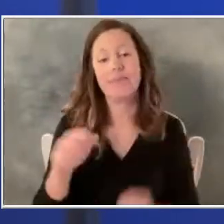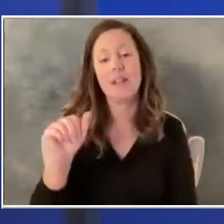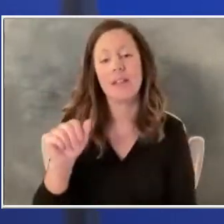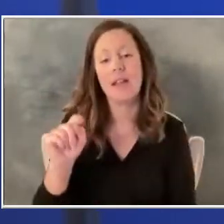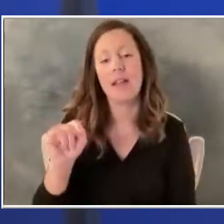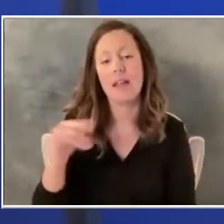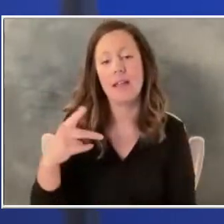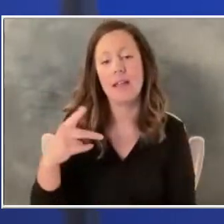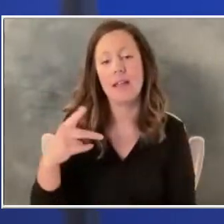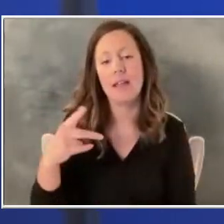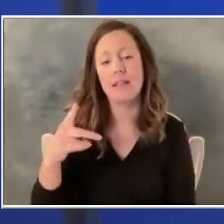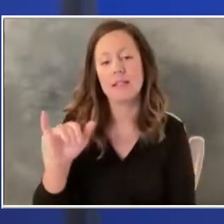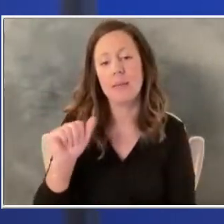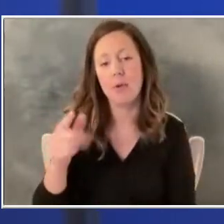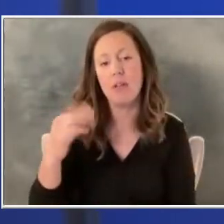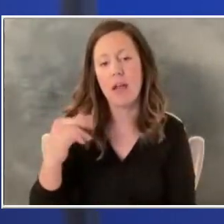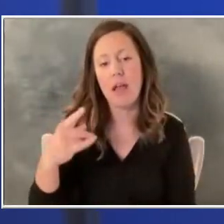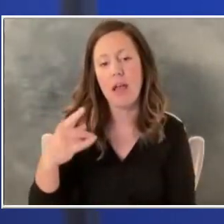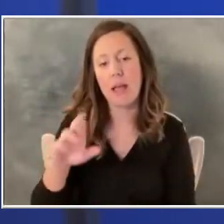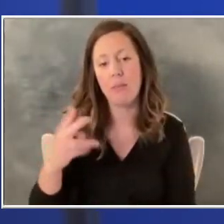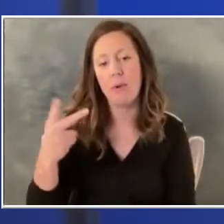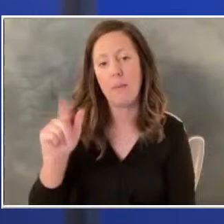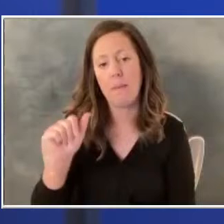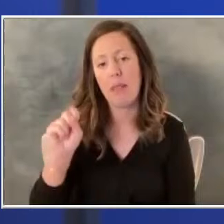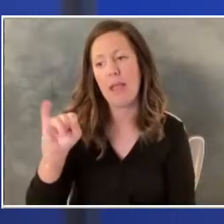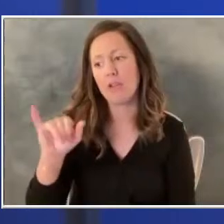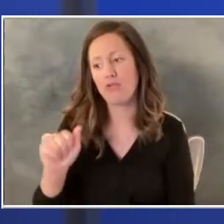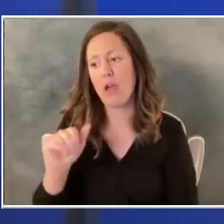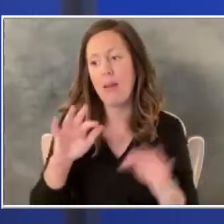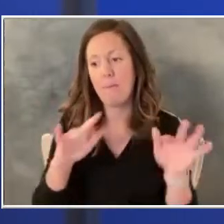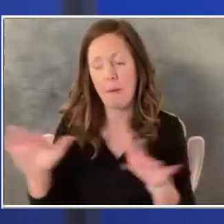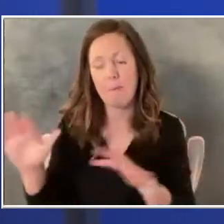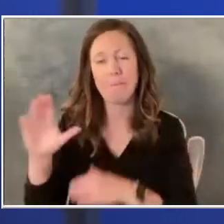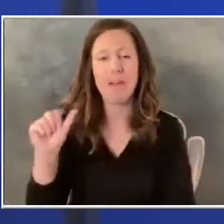carcinoma in situ, that is a definite candidate.